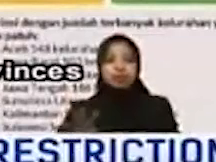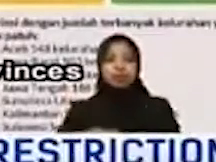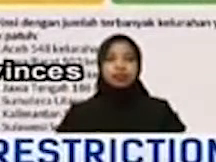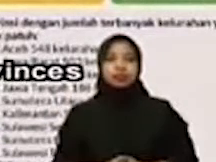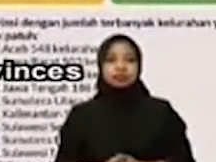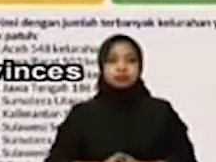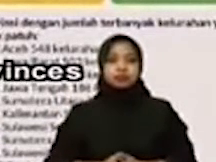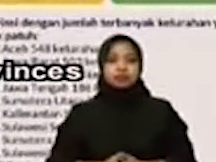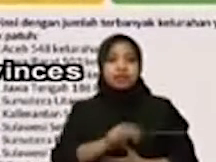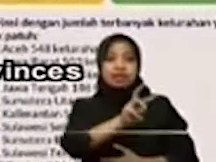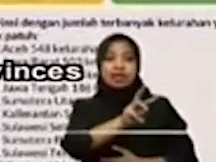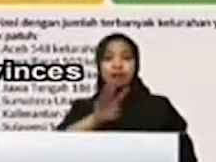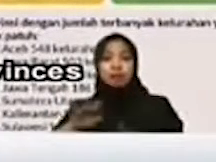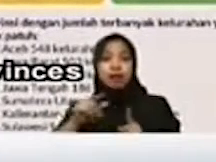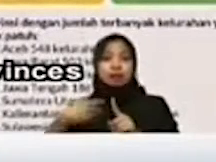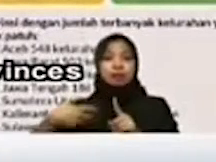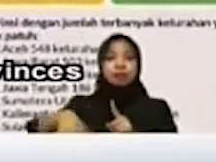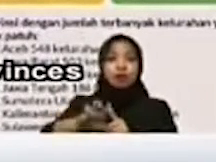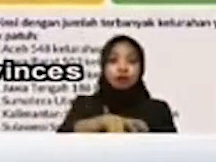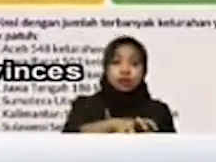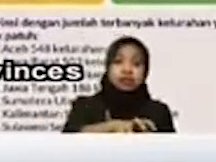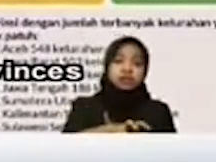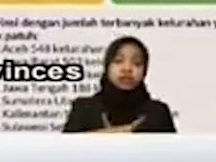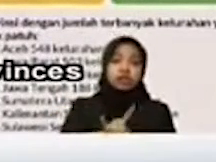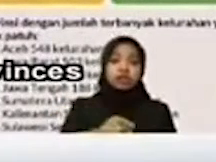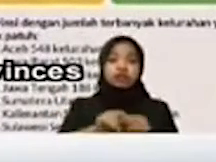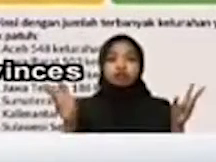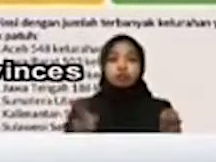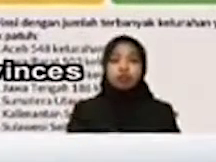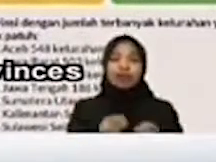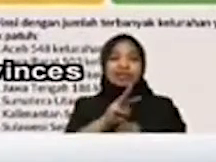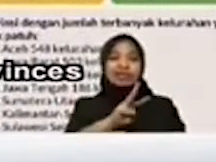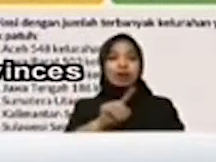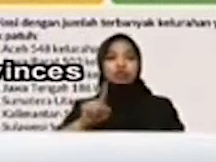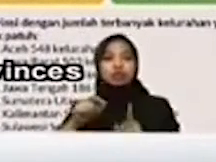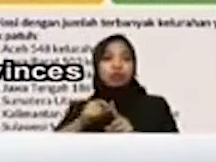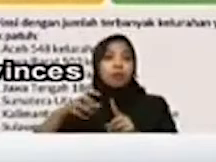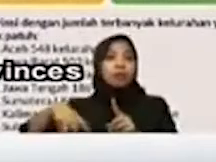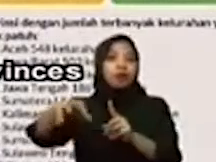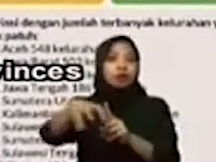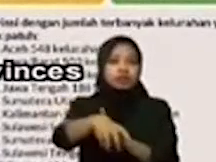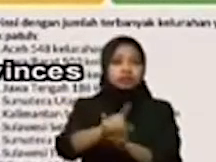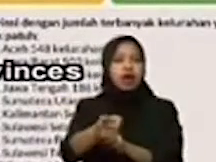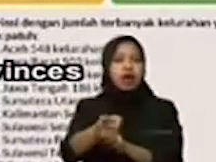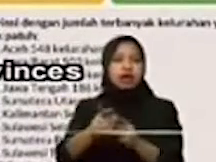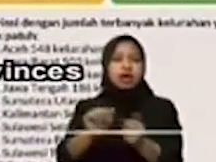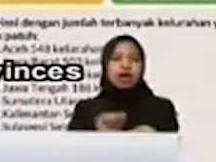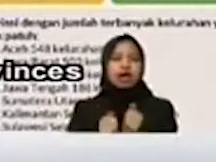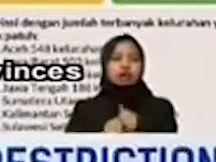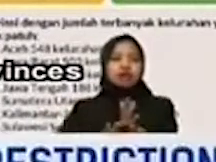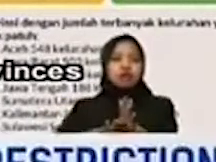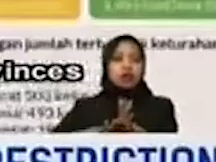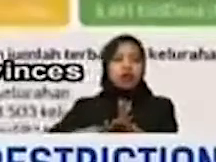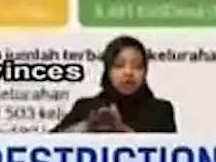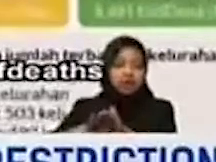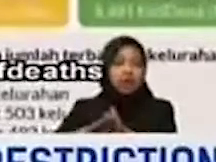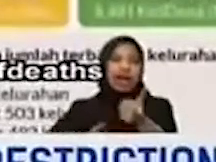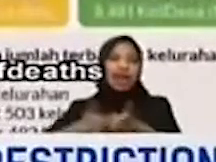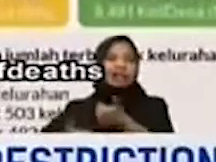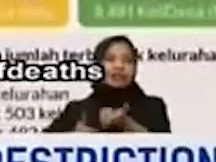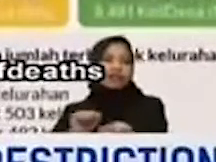Dari 34 provinsi, sayangnya sebanyak 31 provinsi yang mengalami kenaikan persen kasus